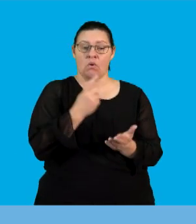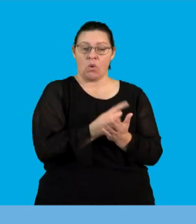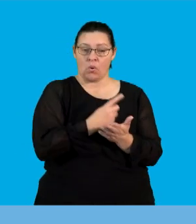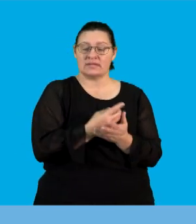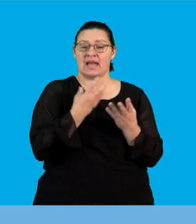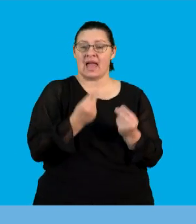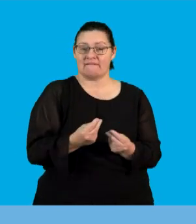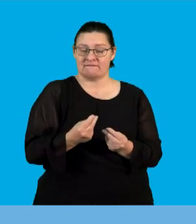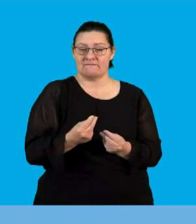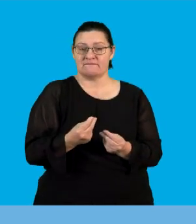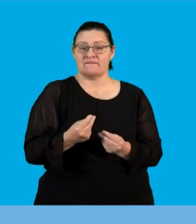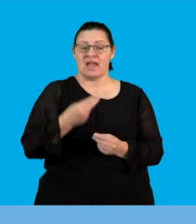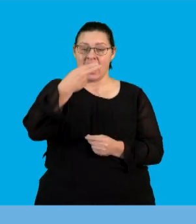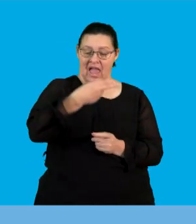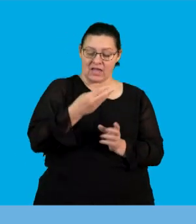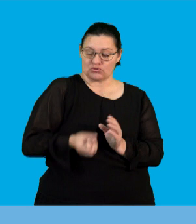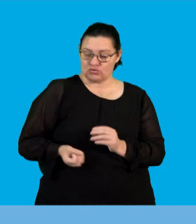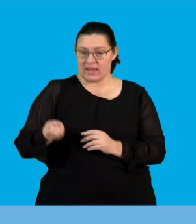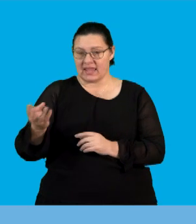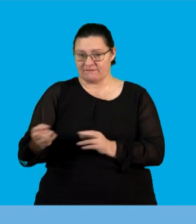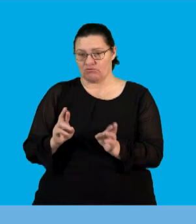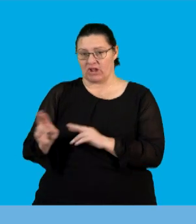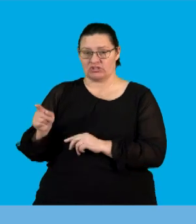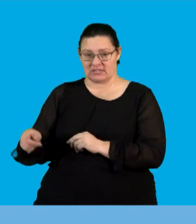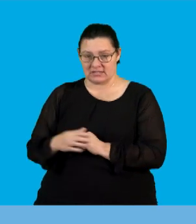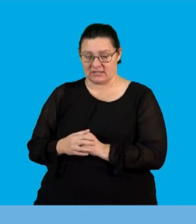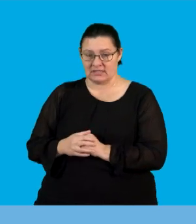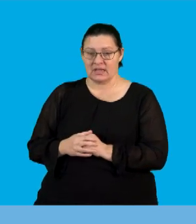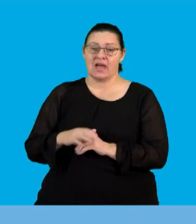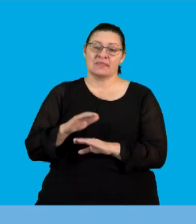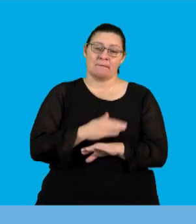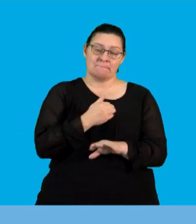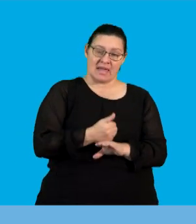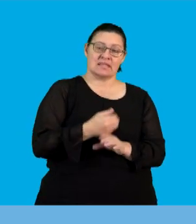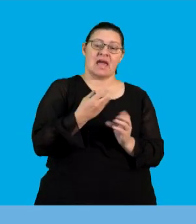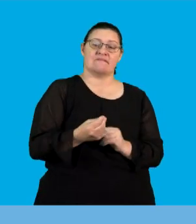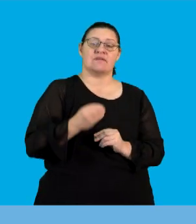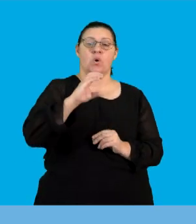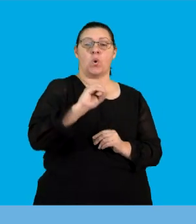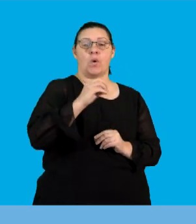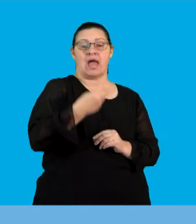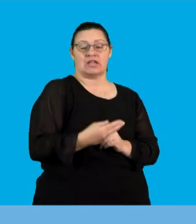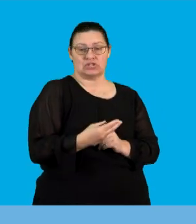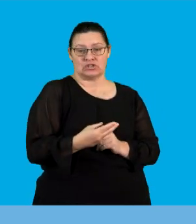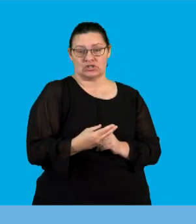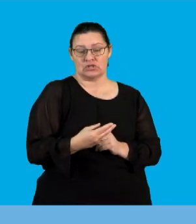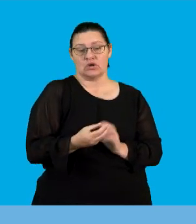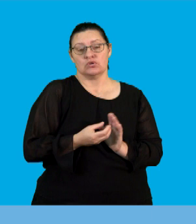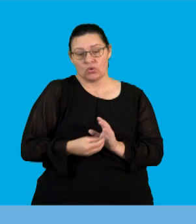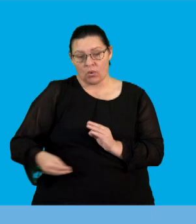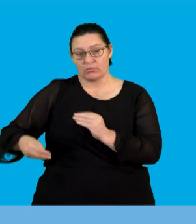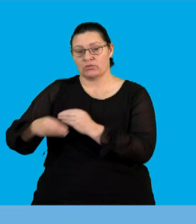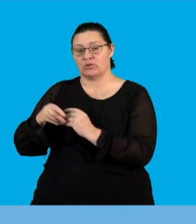a hydrogen to donate or to contribute into the reaction. And then the base must have the OH